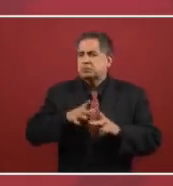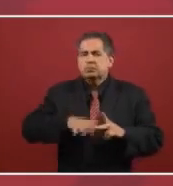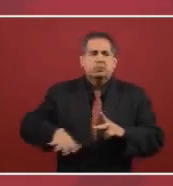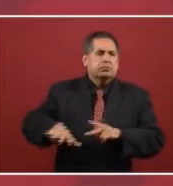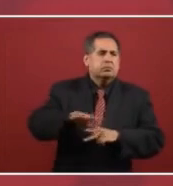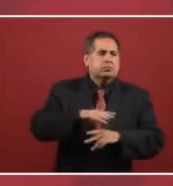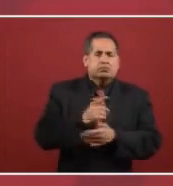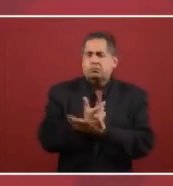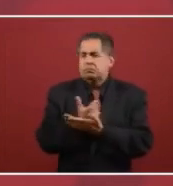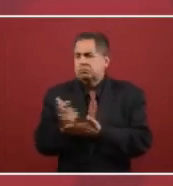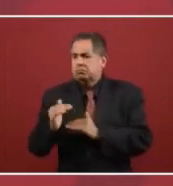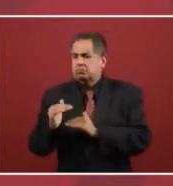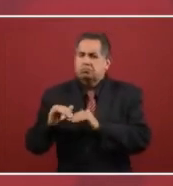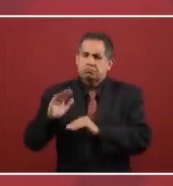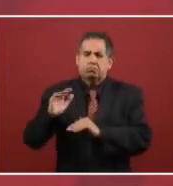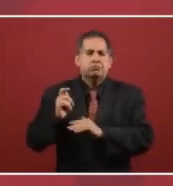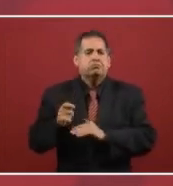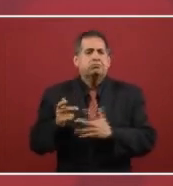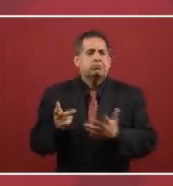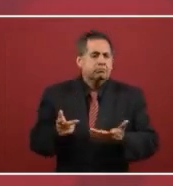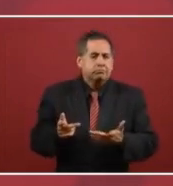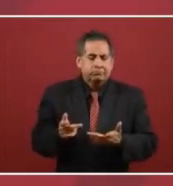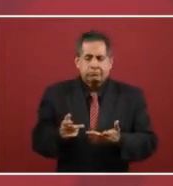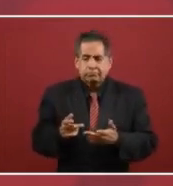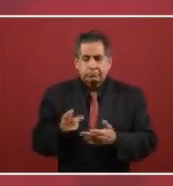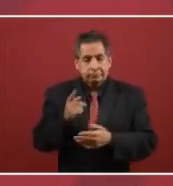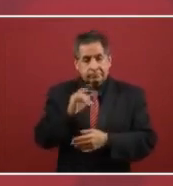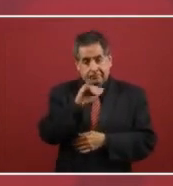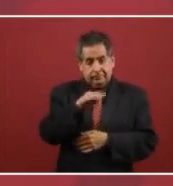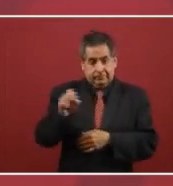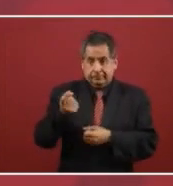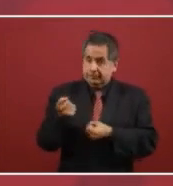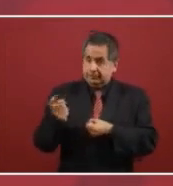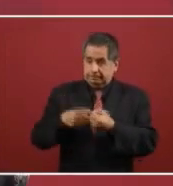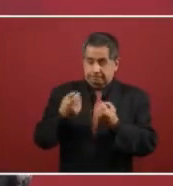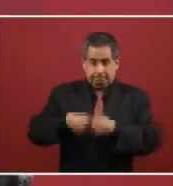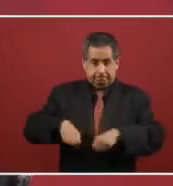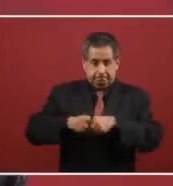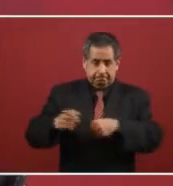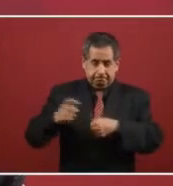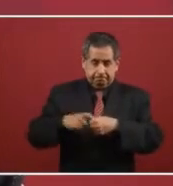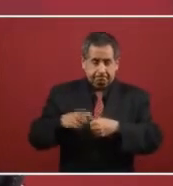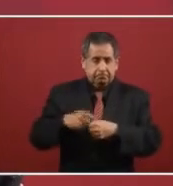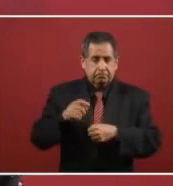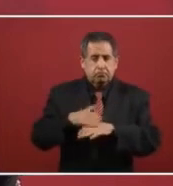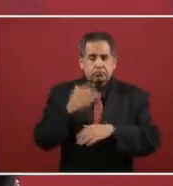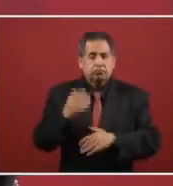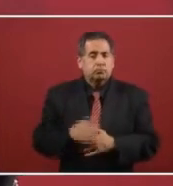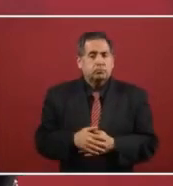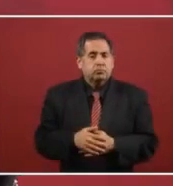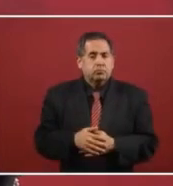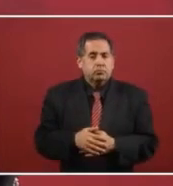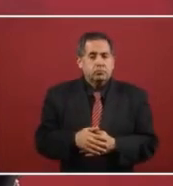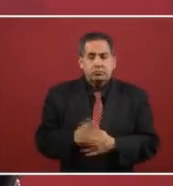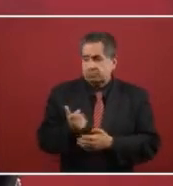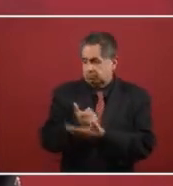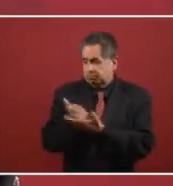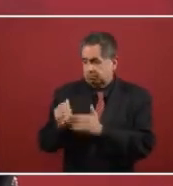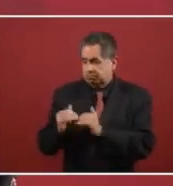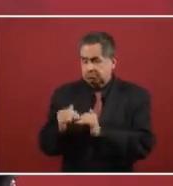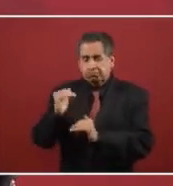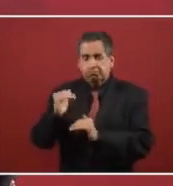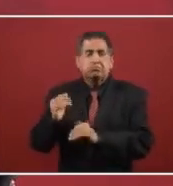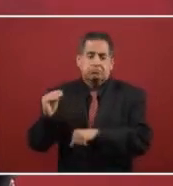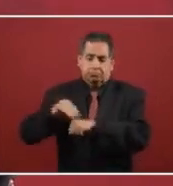salario the de los medium registrados salary was the en el Seguro Social of the registered people was está arriba is